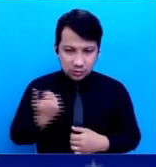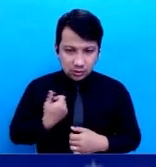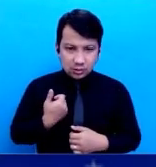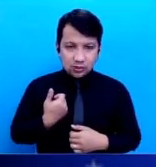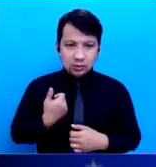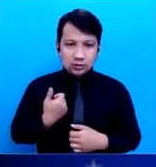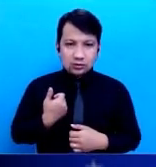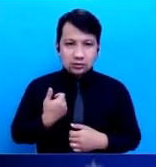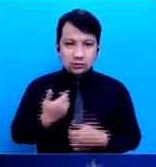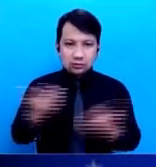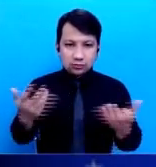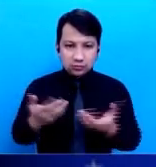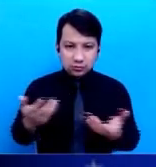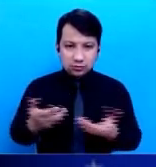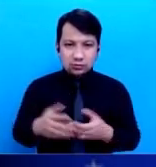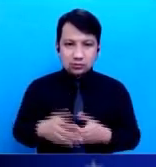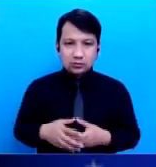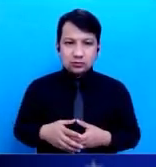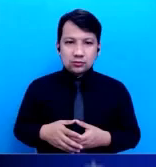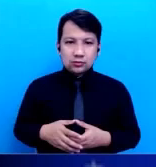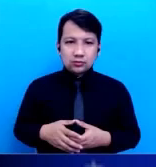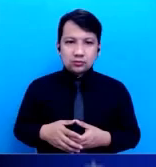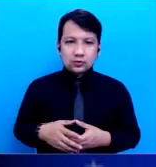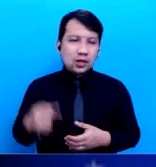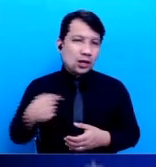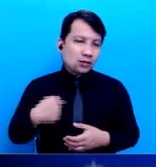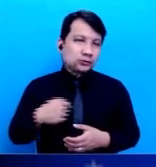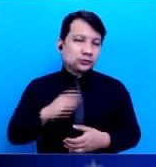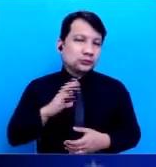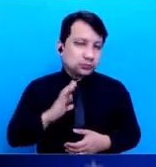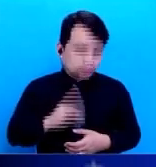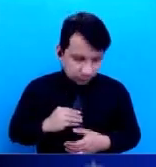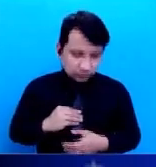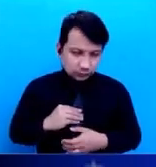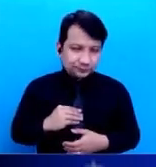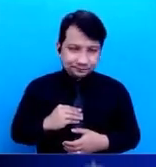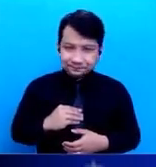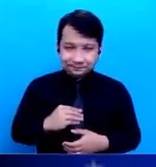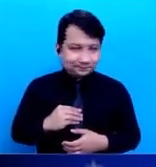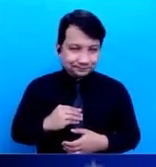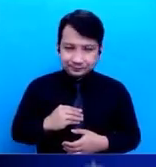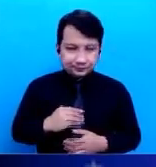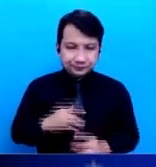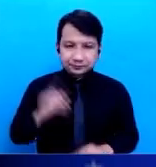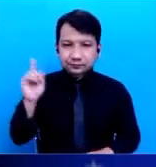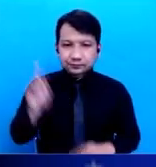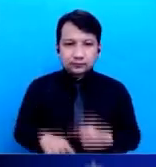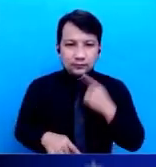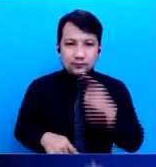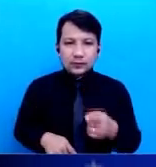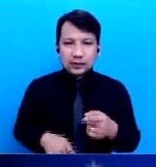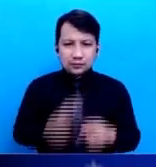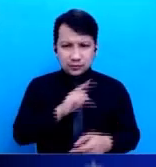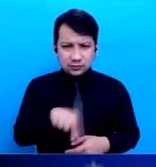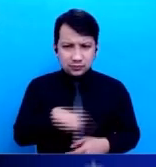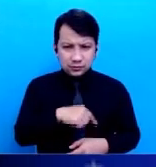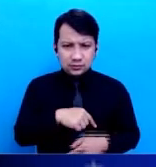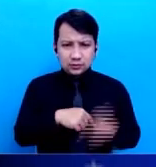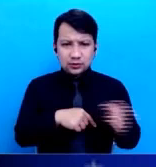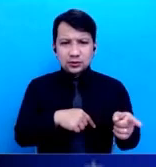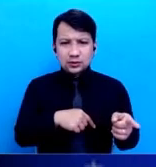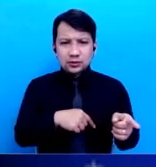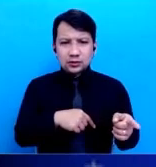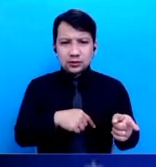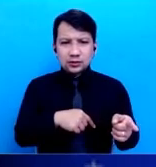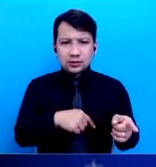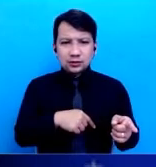I'm at now. Yeah, I'm just devastated of that fact that I could have taken it if I didn't qualify. That's up in the air, and not for the